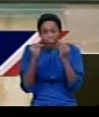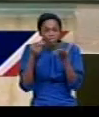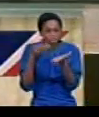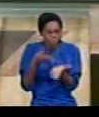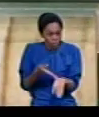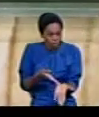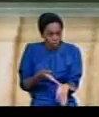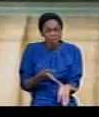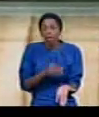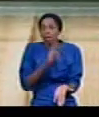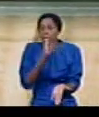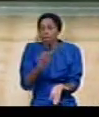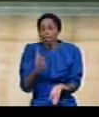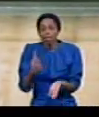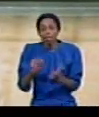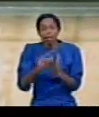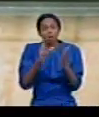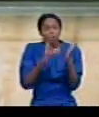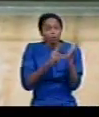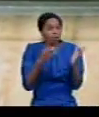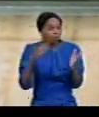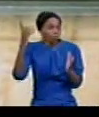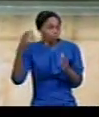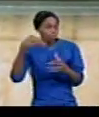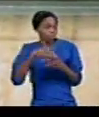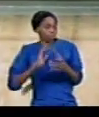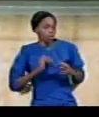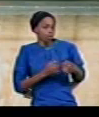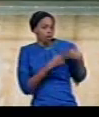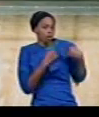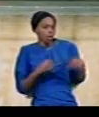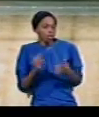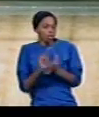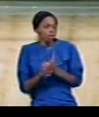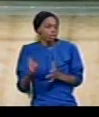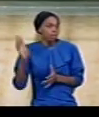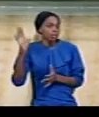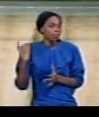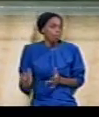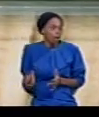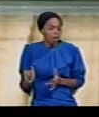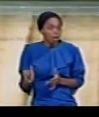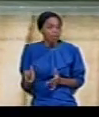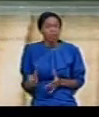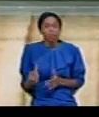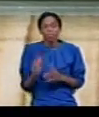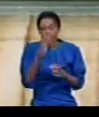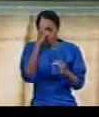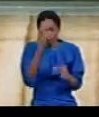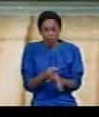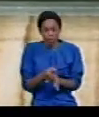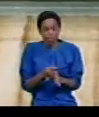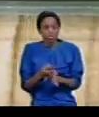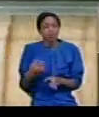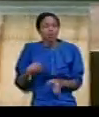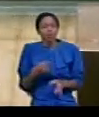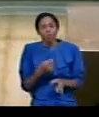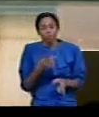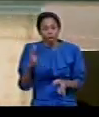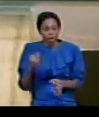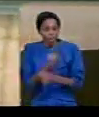the love of God in our heart, that by faith, by love, we serve